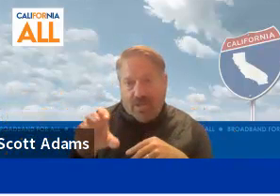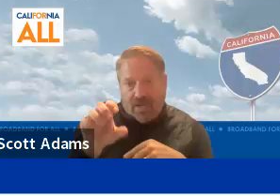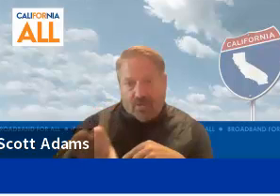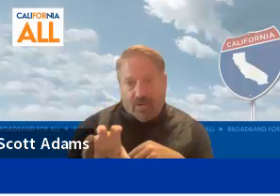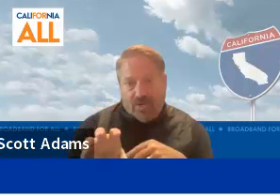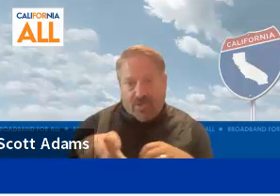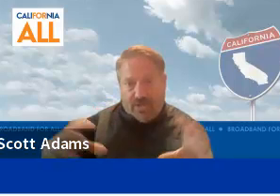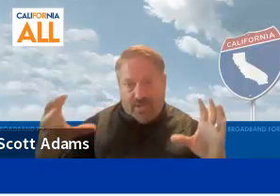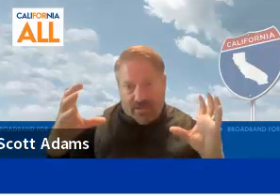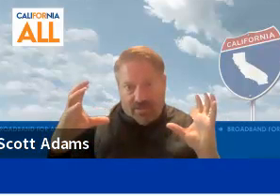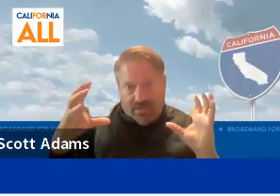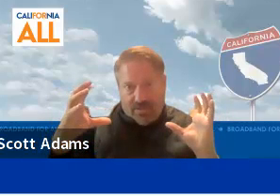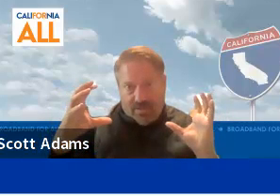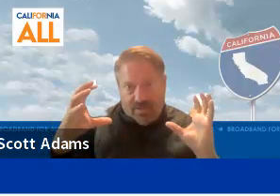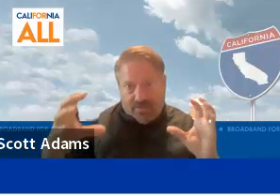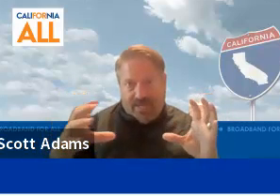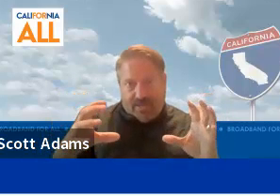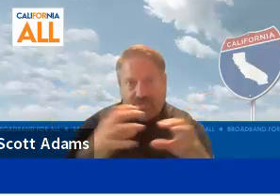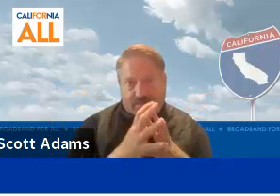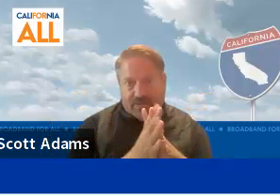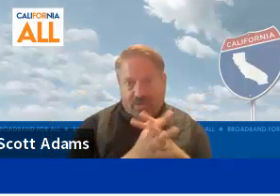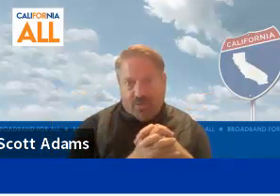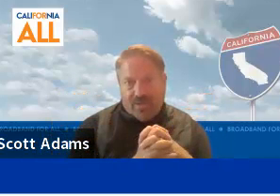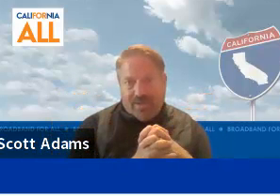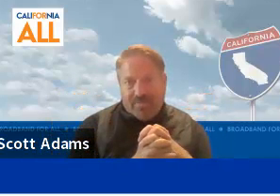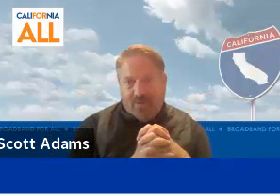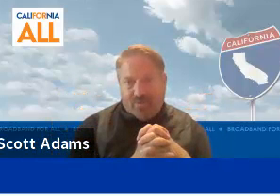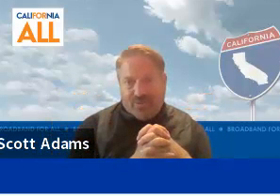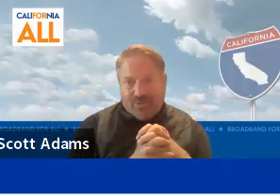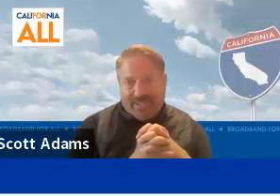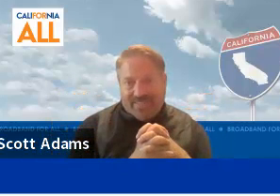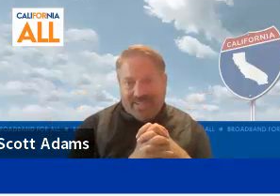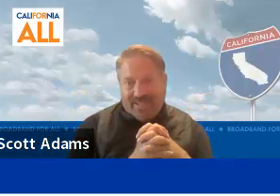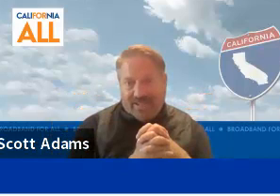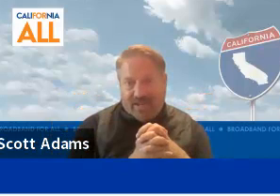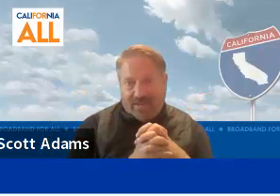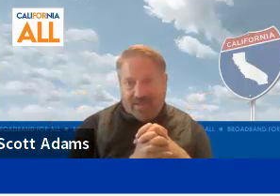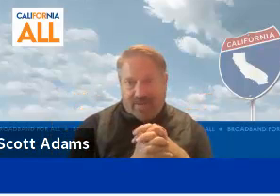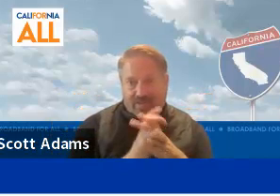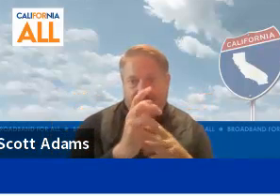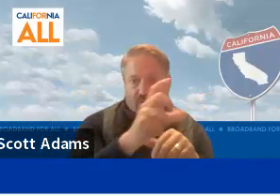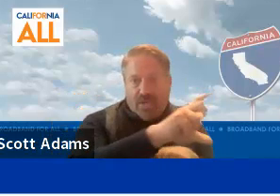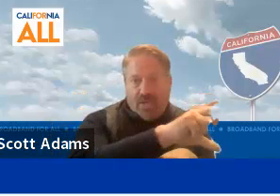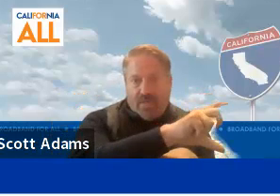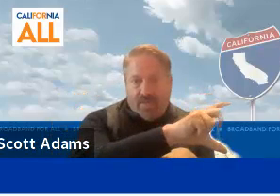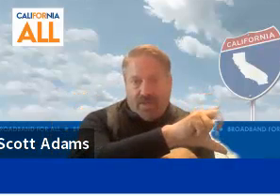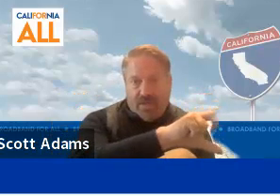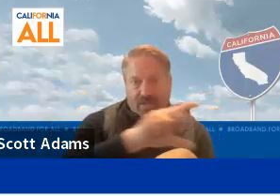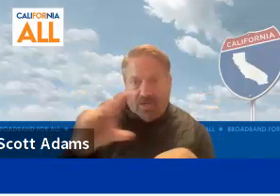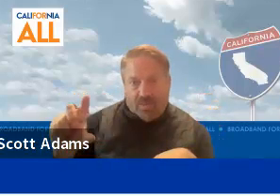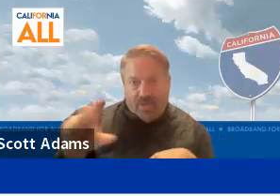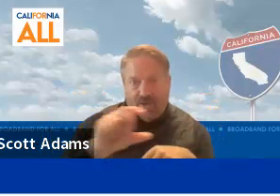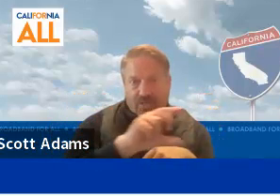a great question, in that this panel has just been so powerful, and that it identifies both